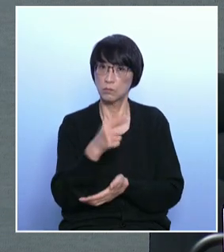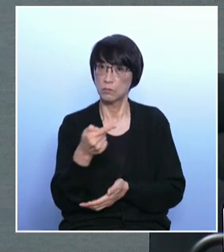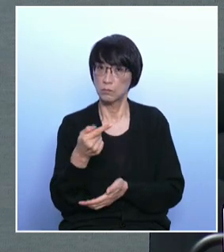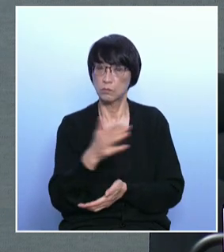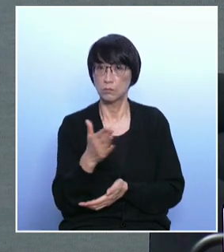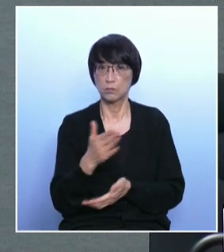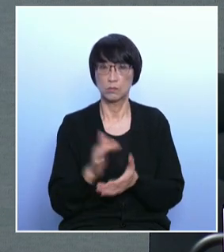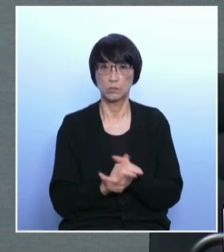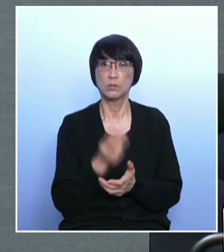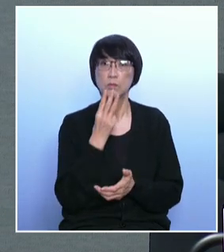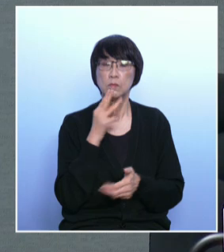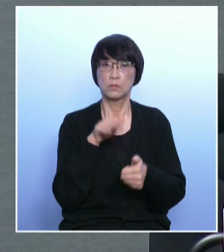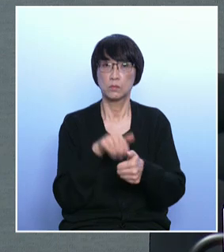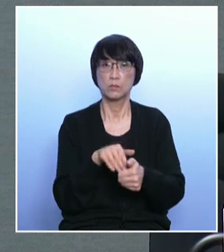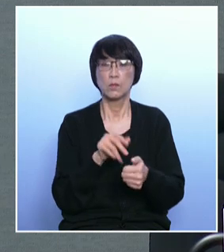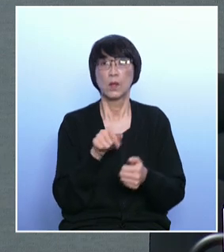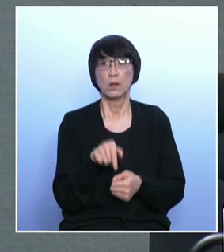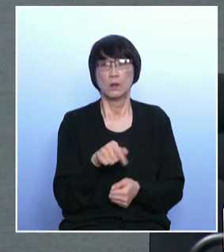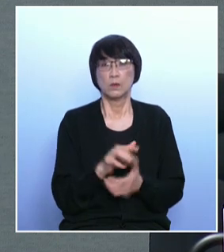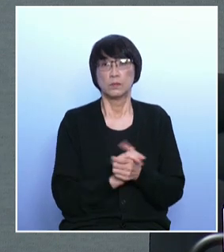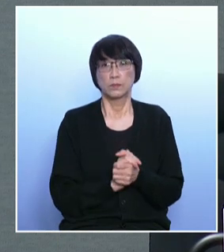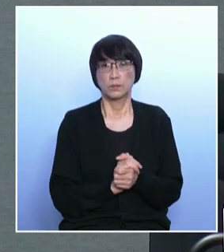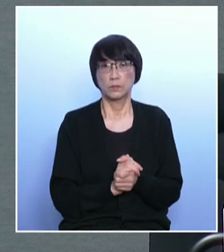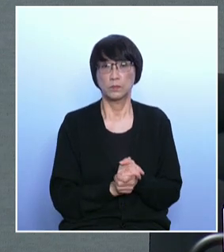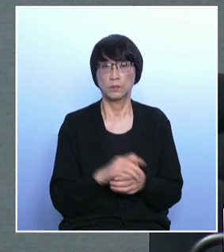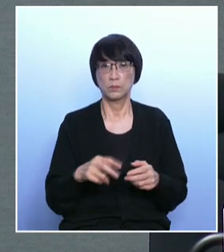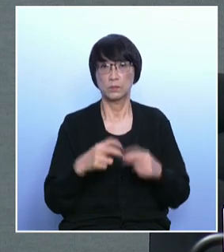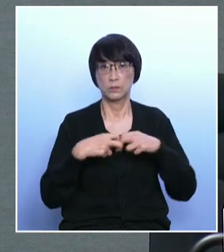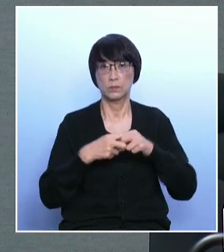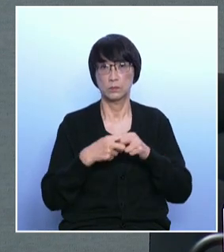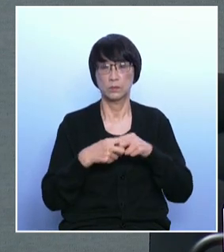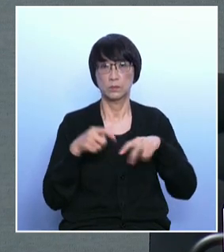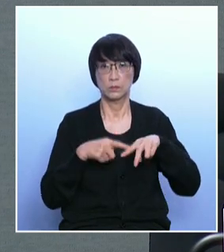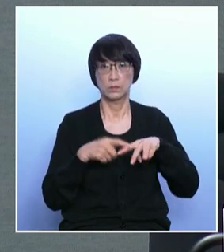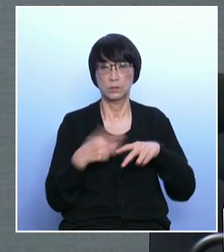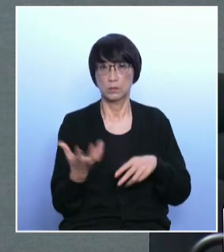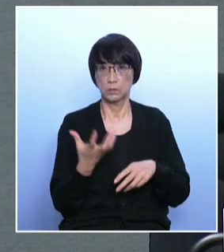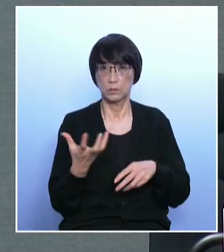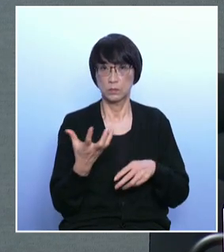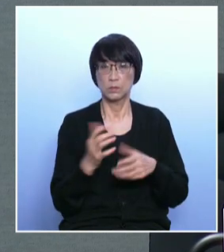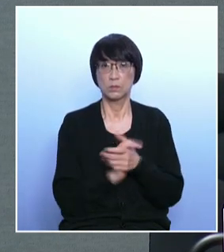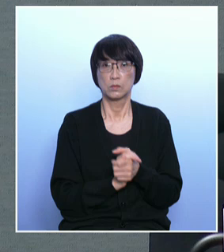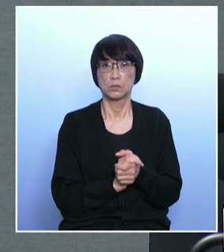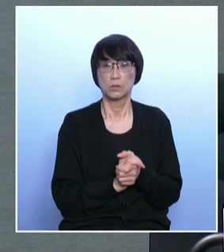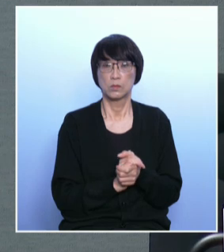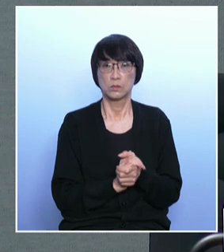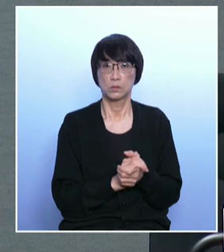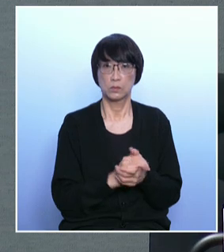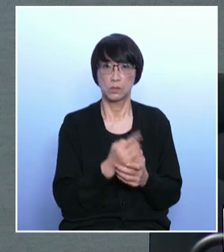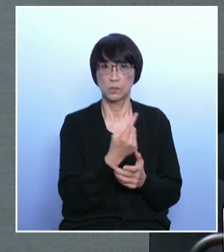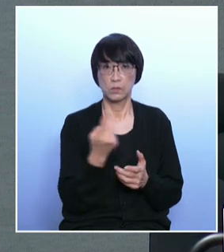The pilot scheme has been in operation for 1 year or so. There are cancer care, respiratory diseases, and